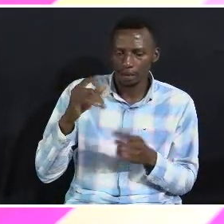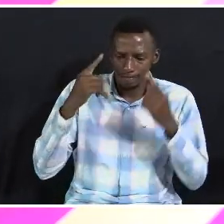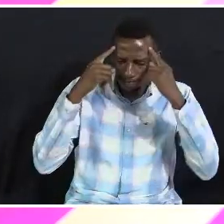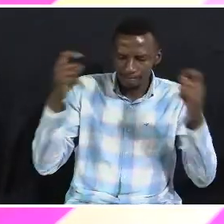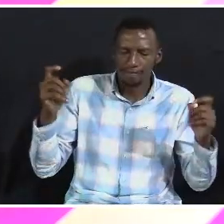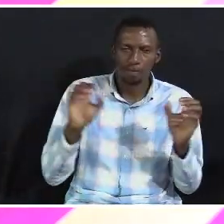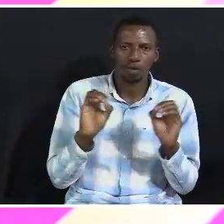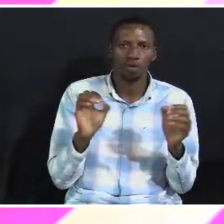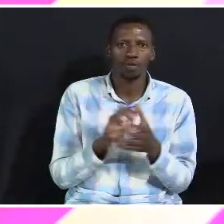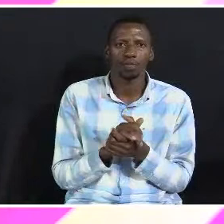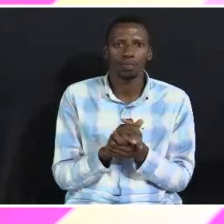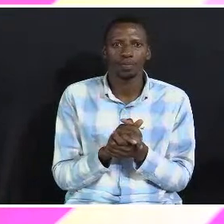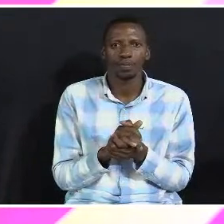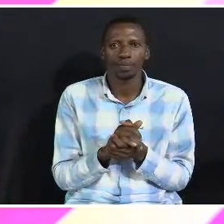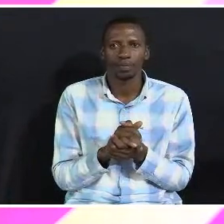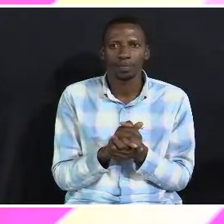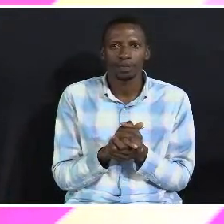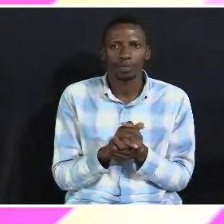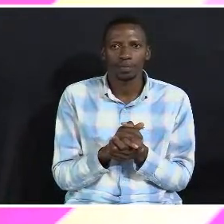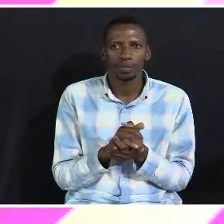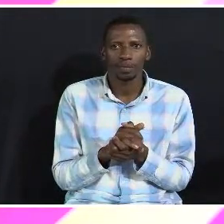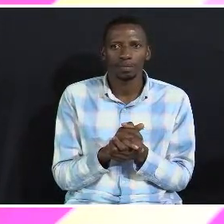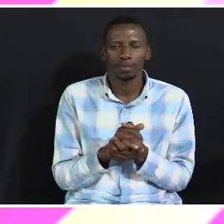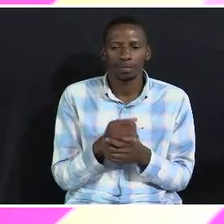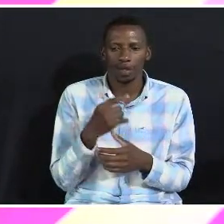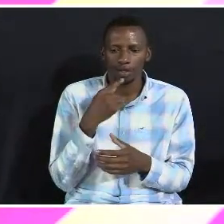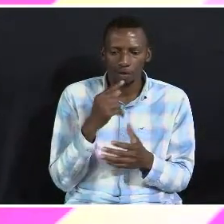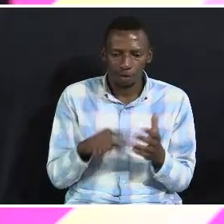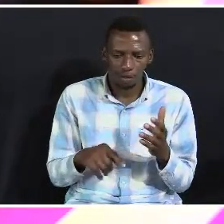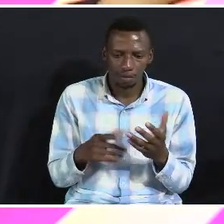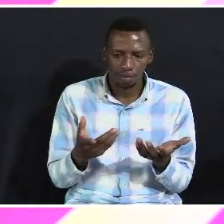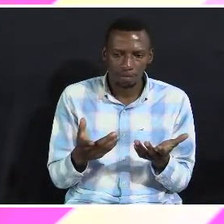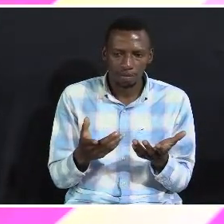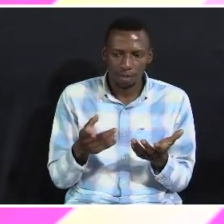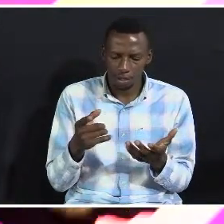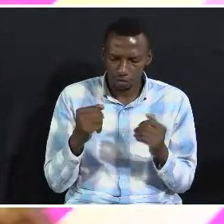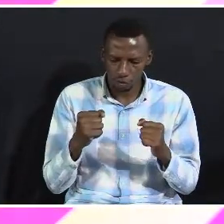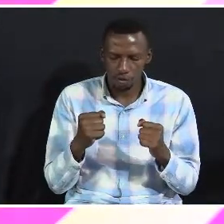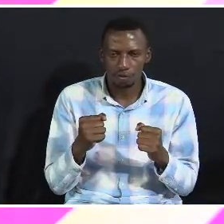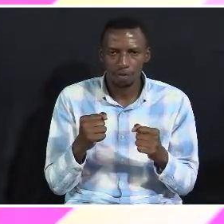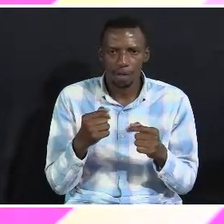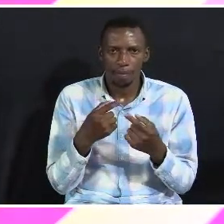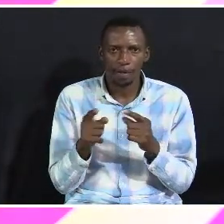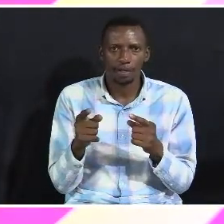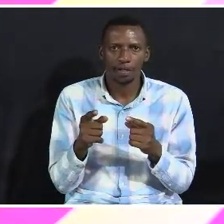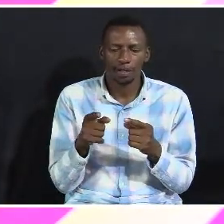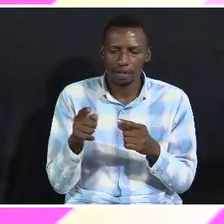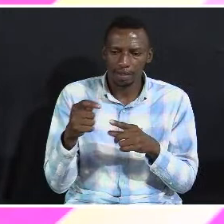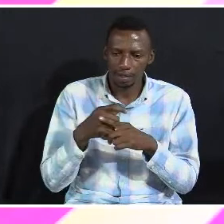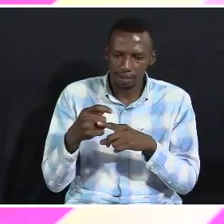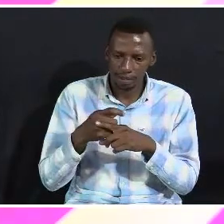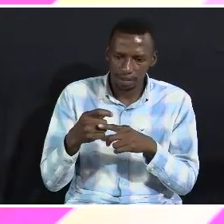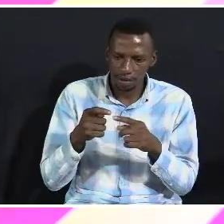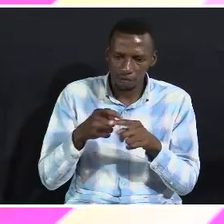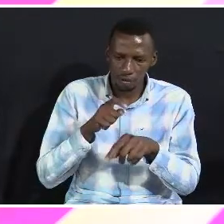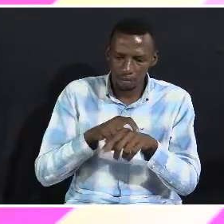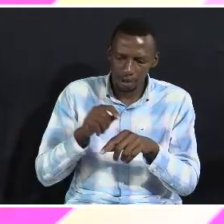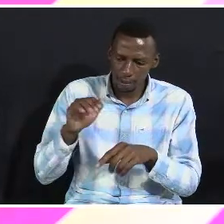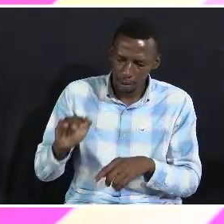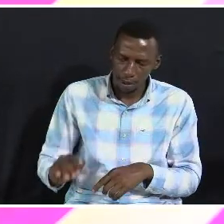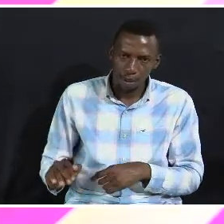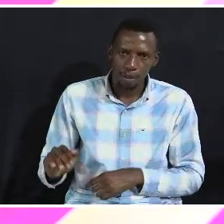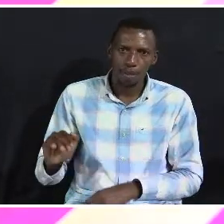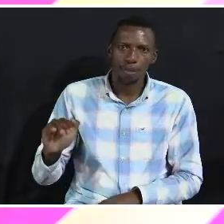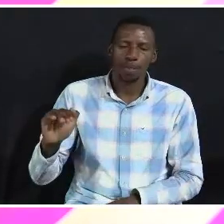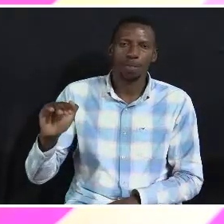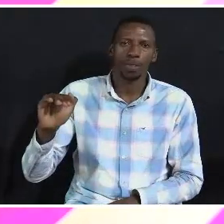resistance. Isaac could have escaped his doom had he chosen to do, because he was strong. But he had been trained from childhood